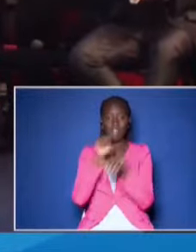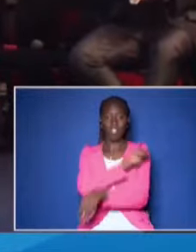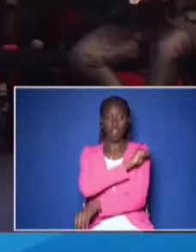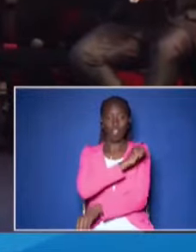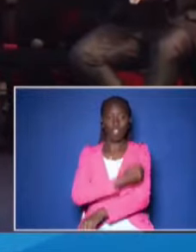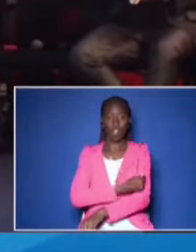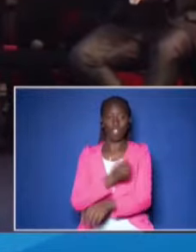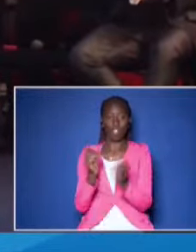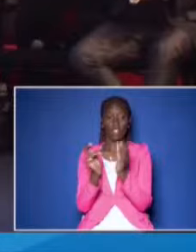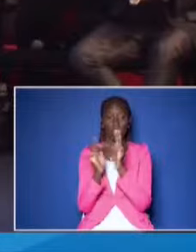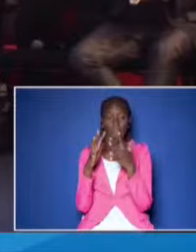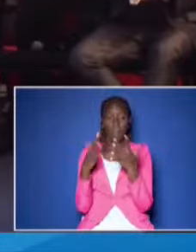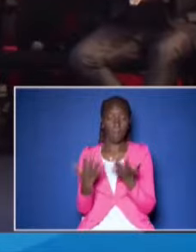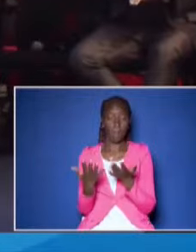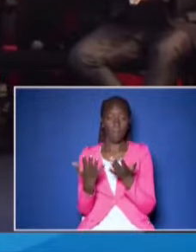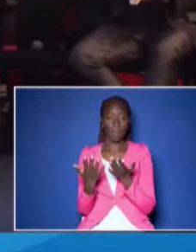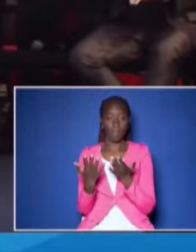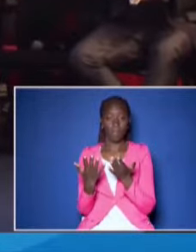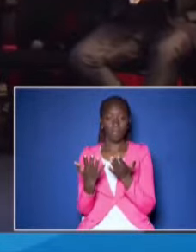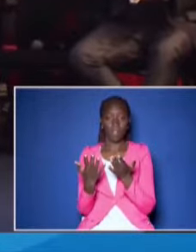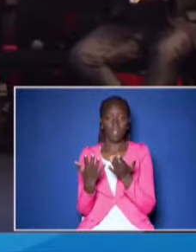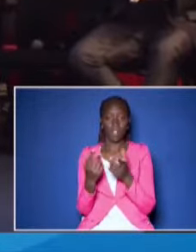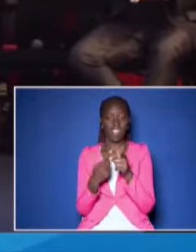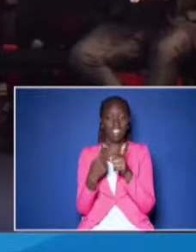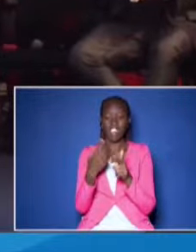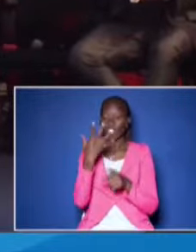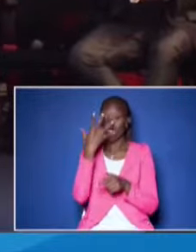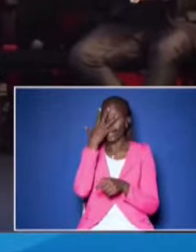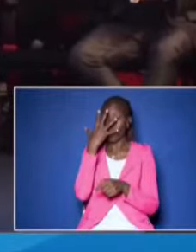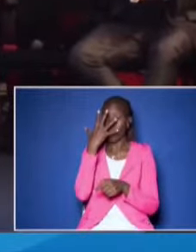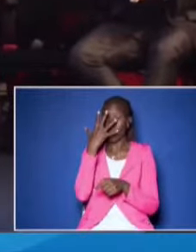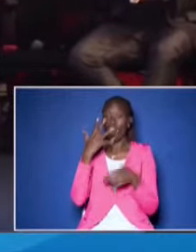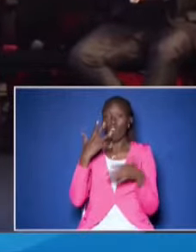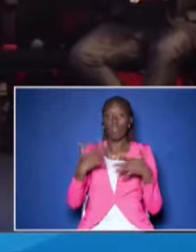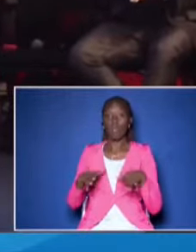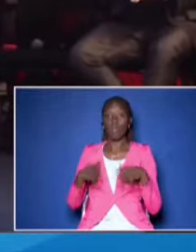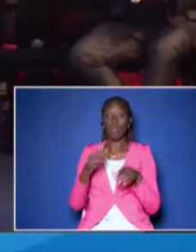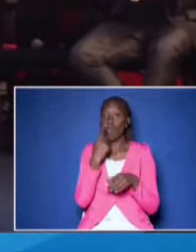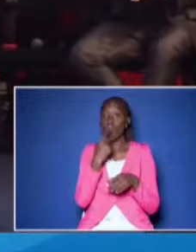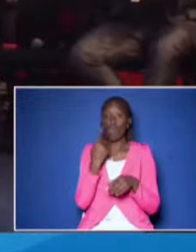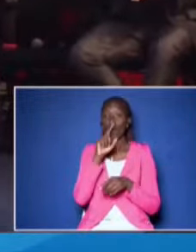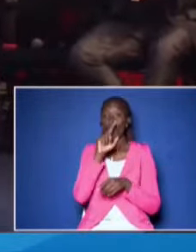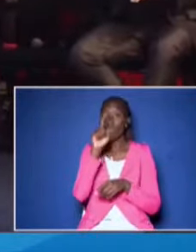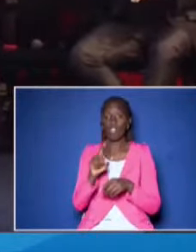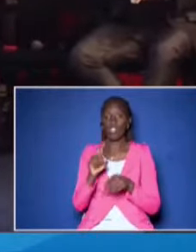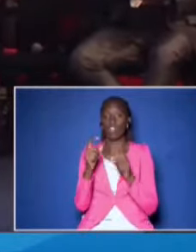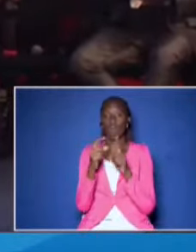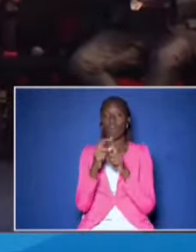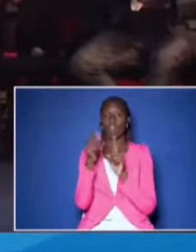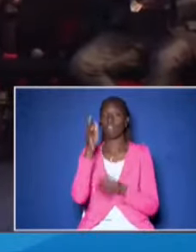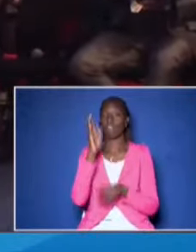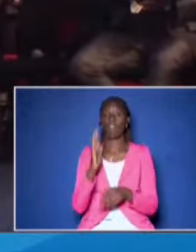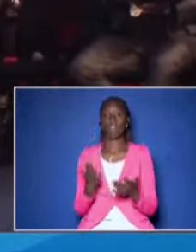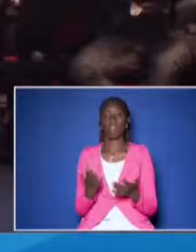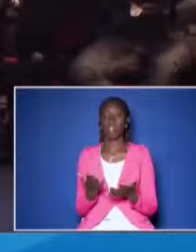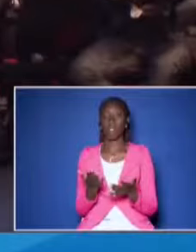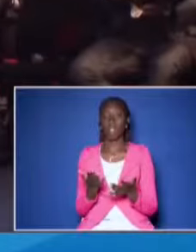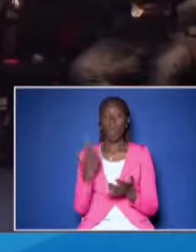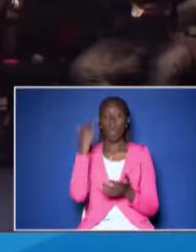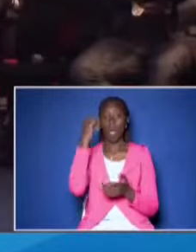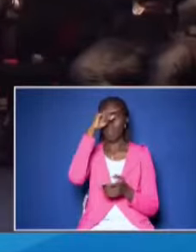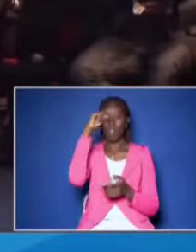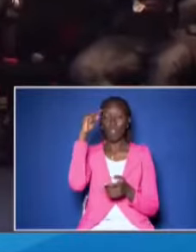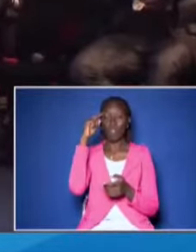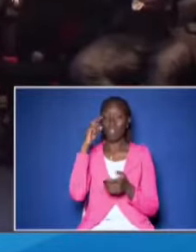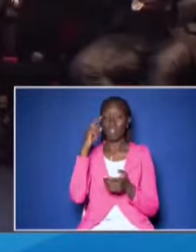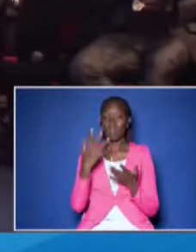of the Bible shame on those that question it for it